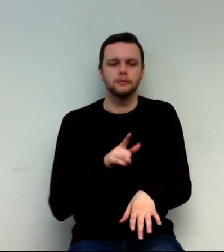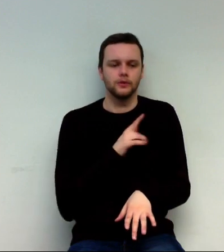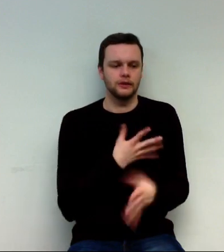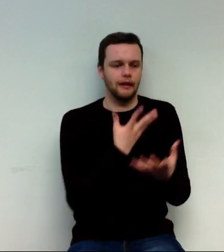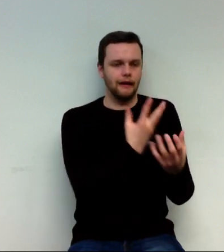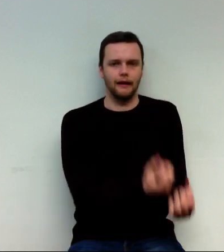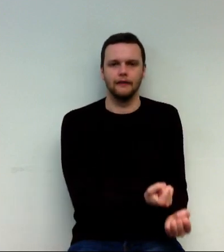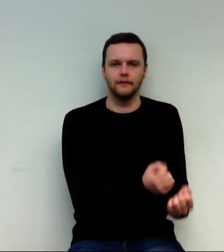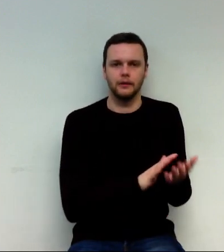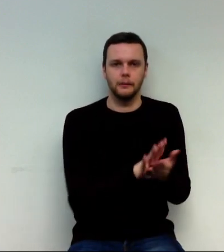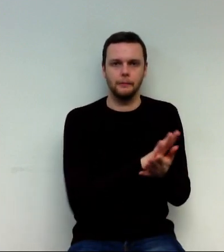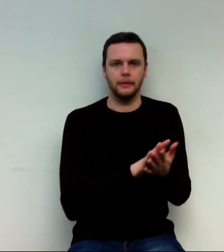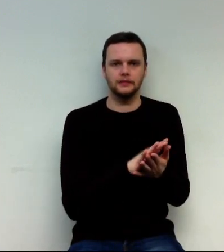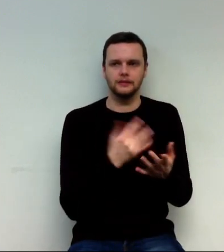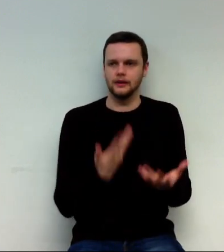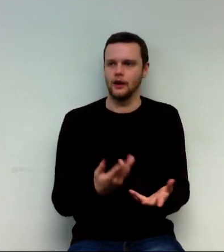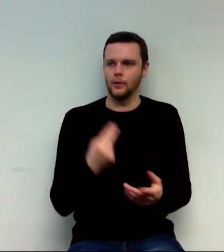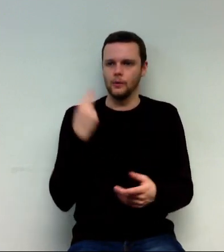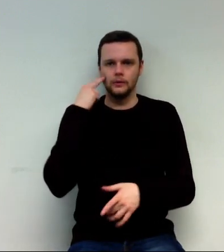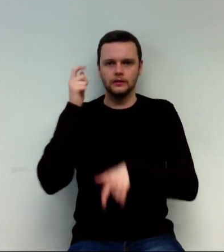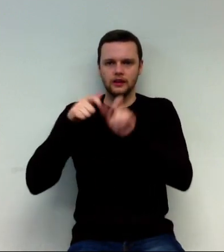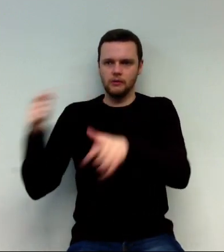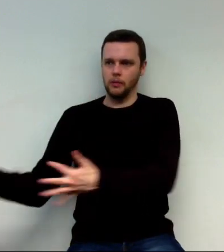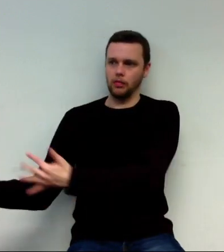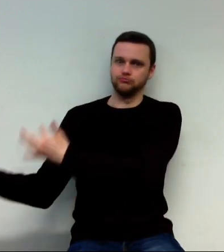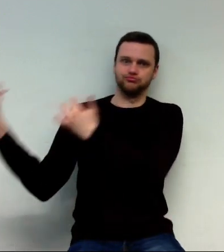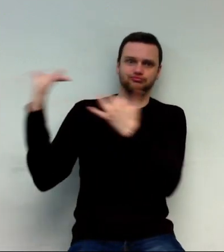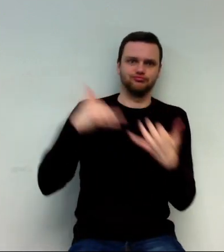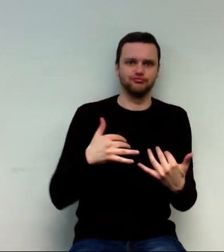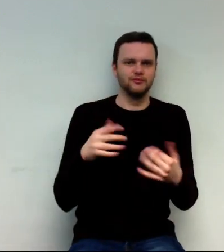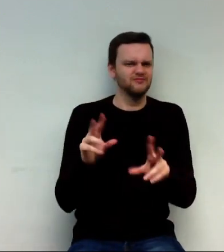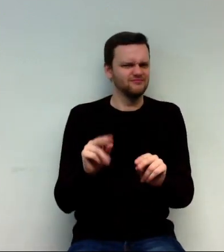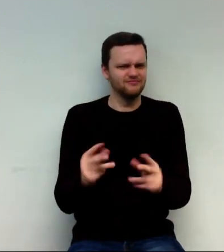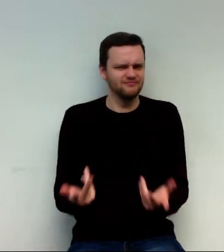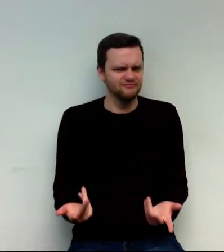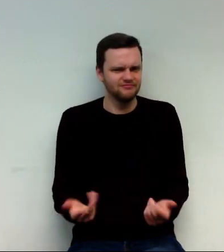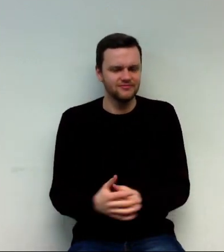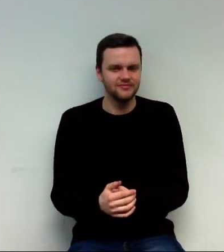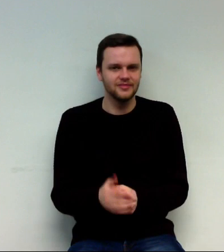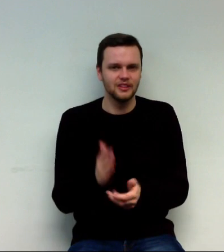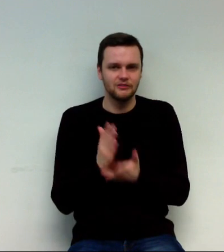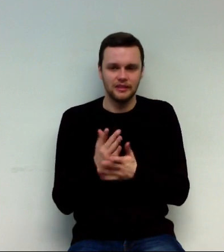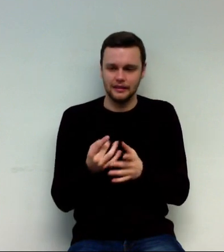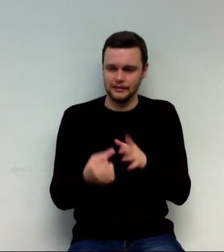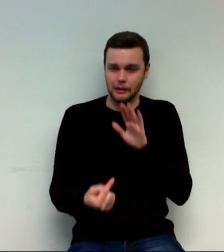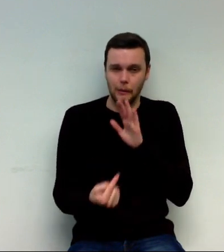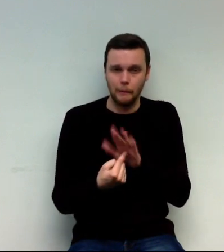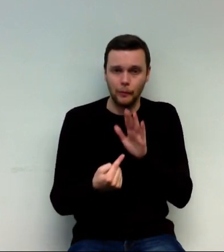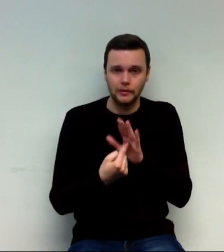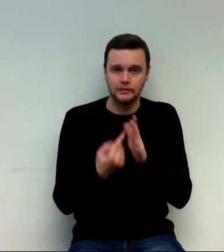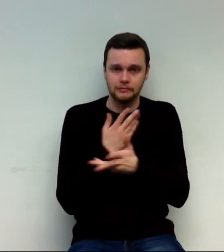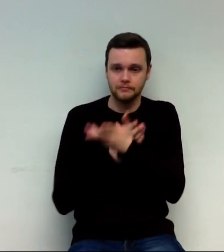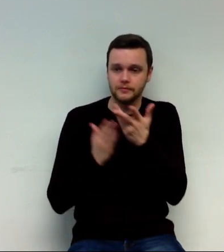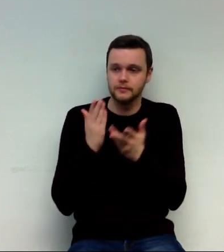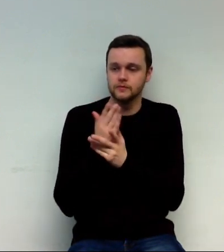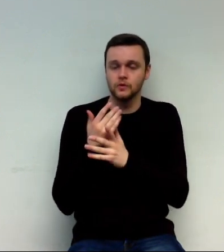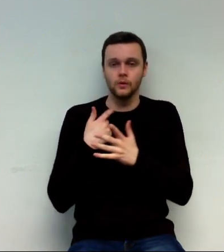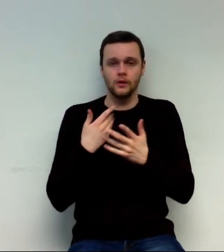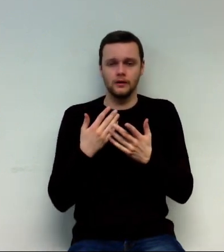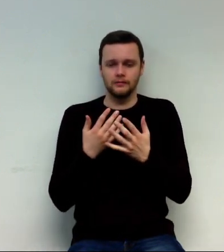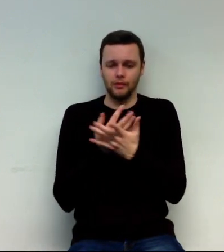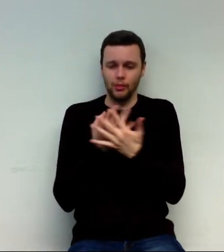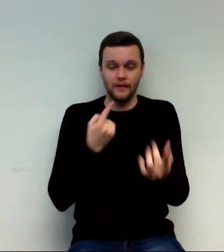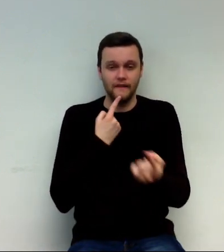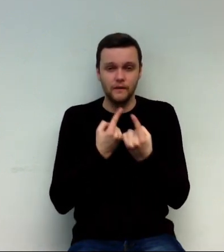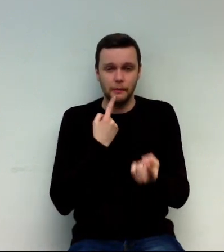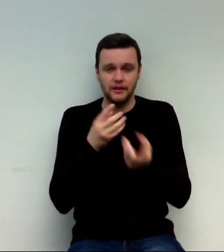that suddenly a horde of deaf people are going to turn up. It's really important to make sure that you get as much